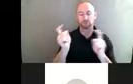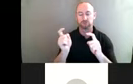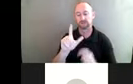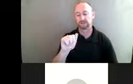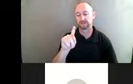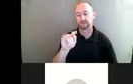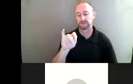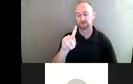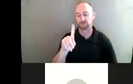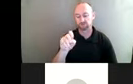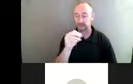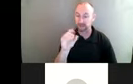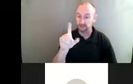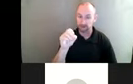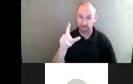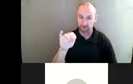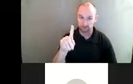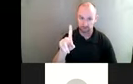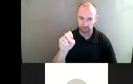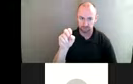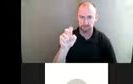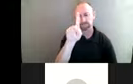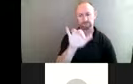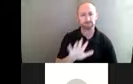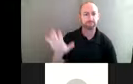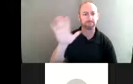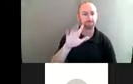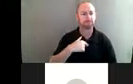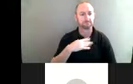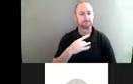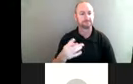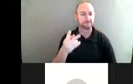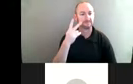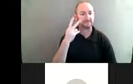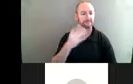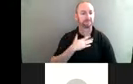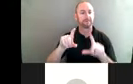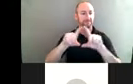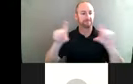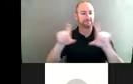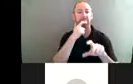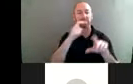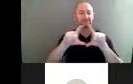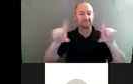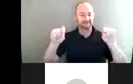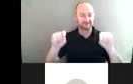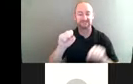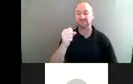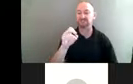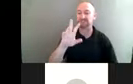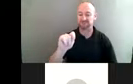latitude and longitude across Kentucky. I like to think of it as my bumper stickers that I'll be selling here. Shift happens,